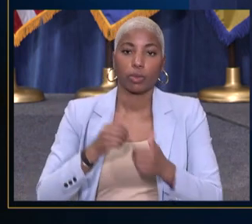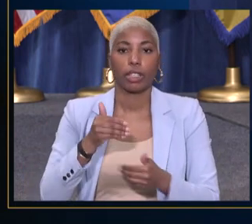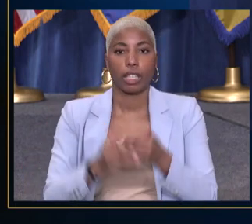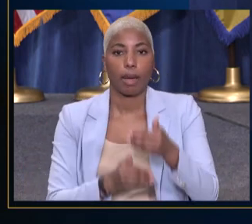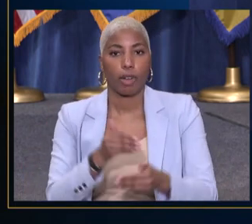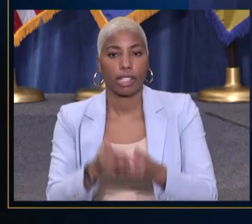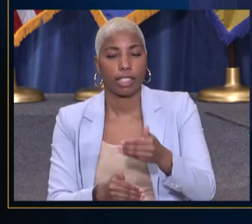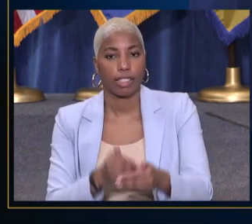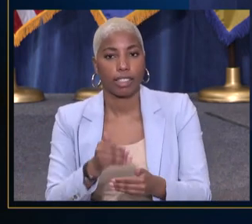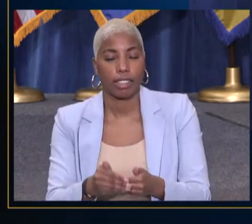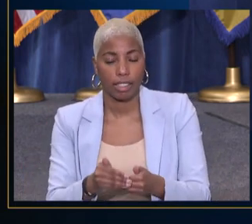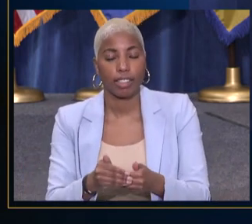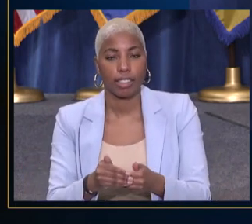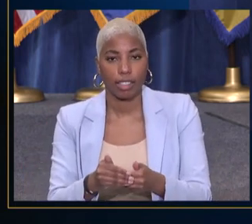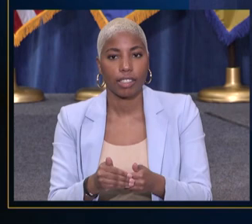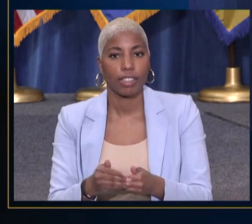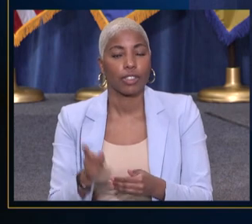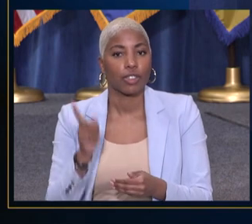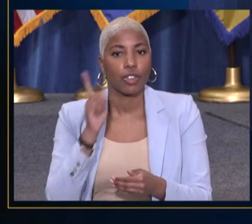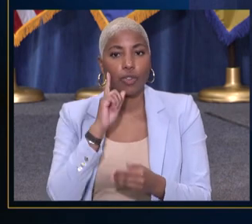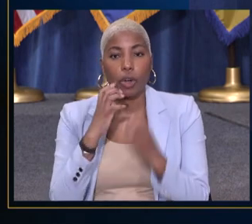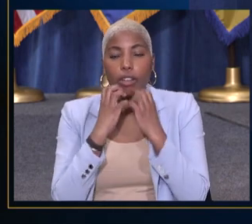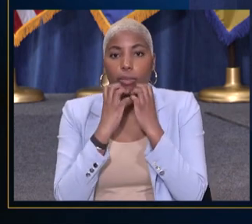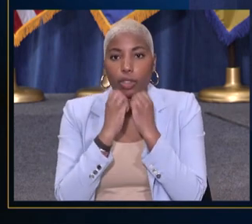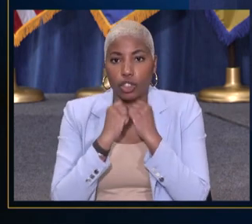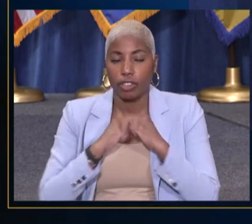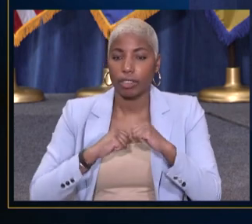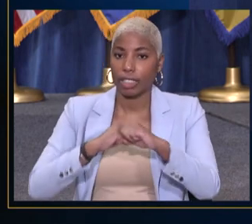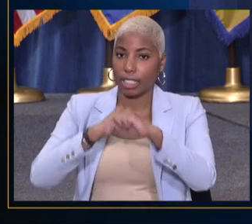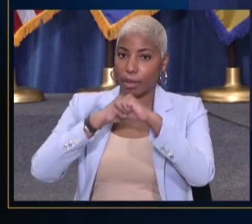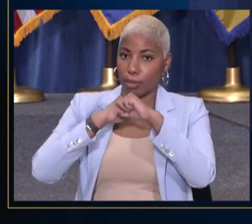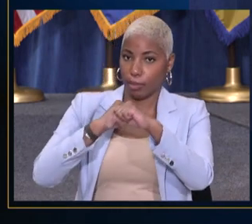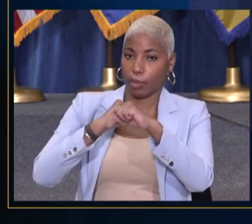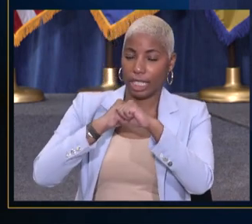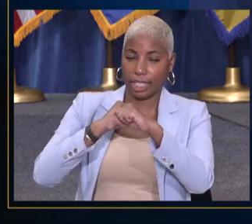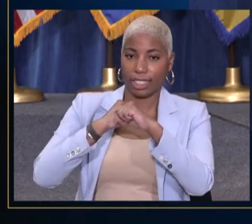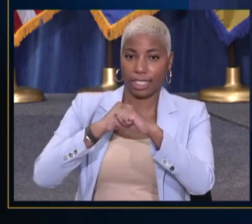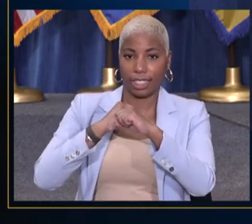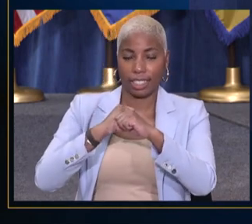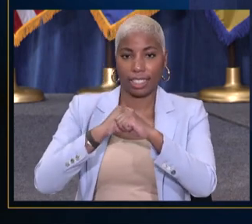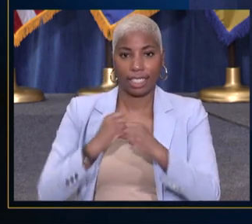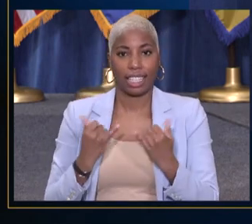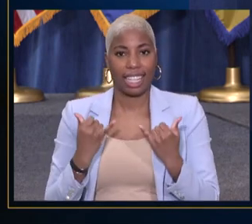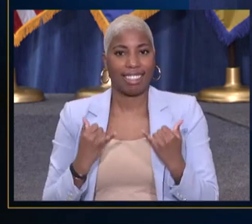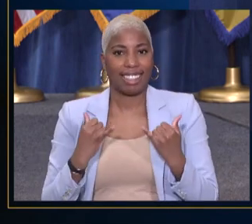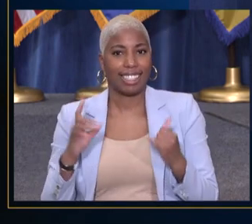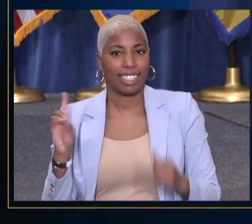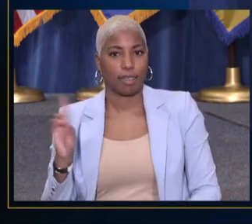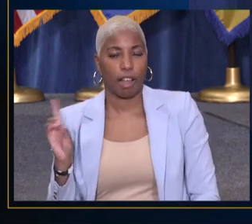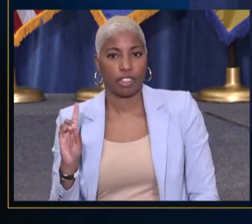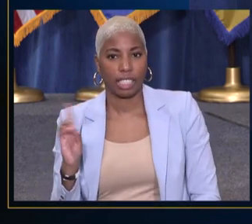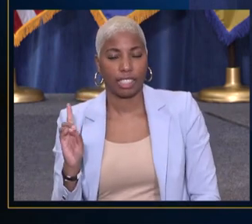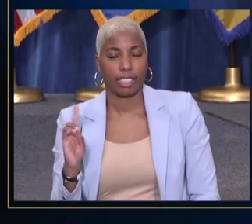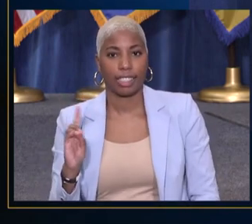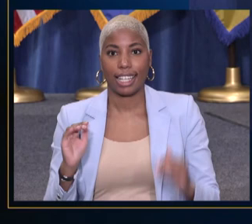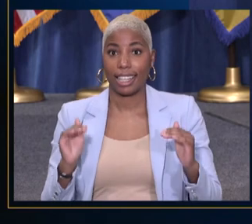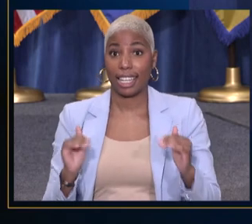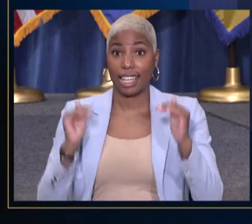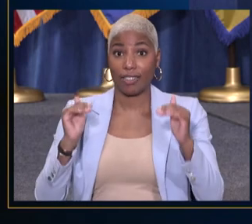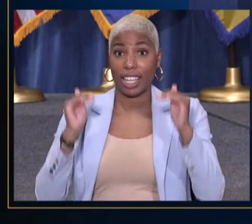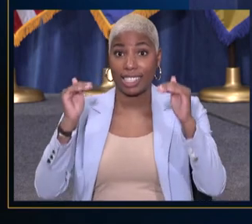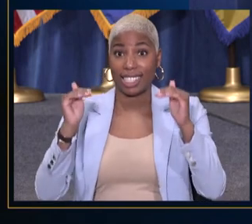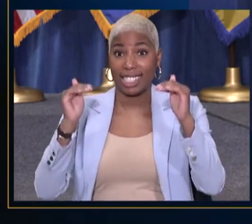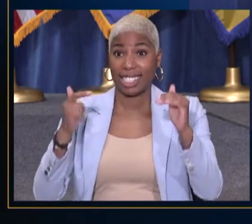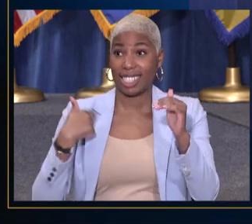process of preserving and protecting this democracy and the advances that we made together.